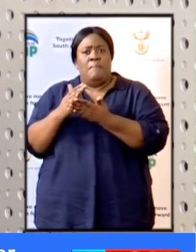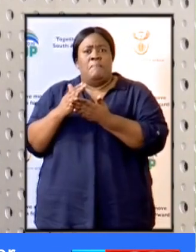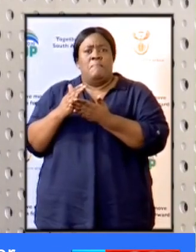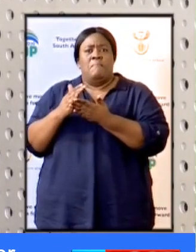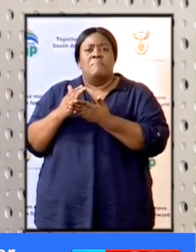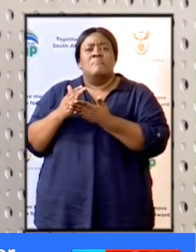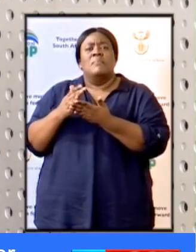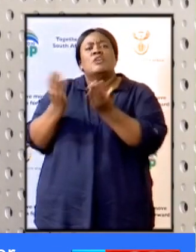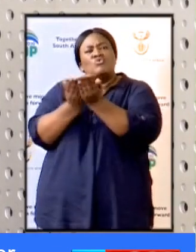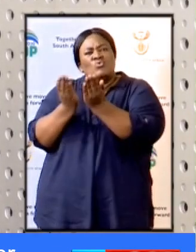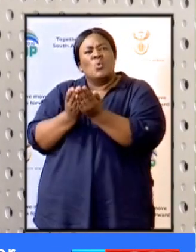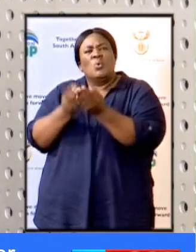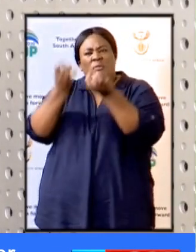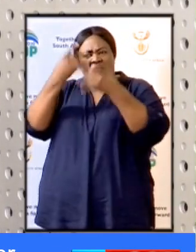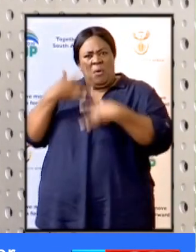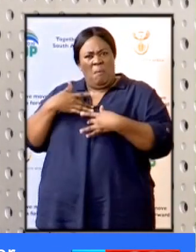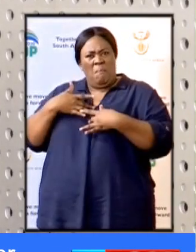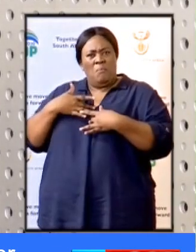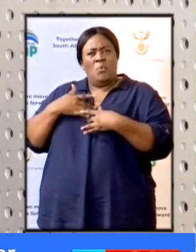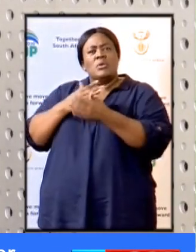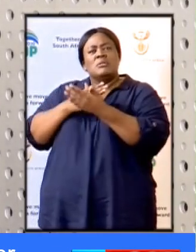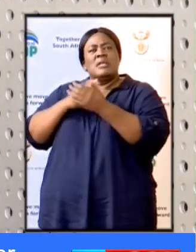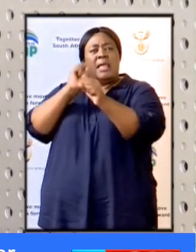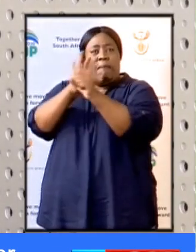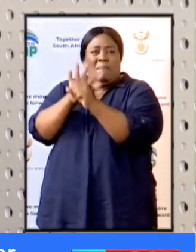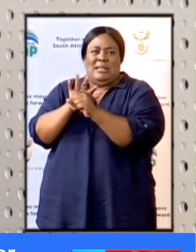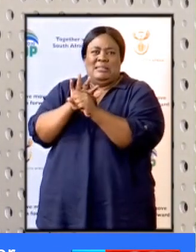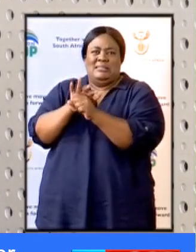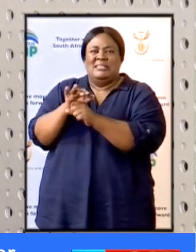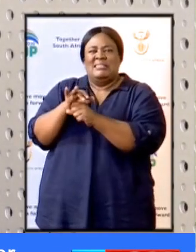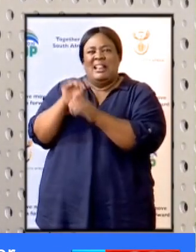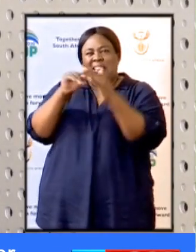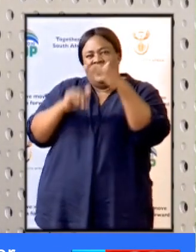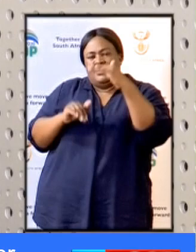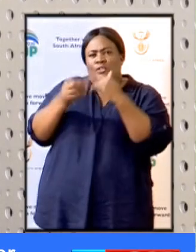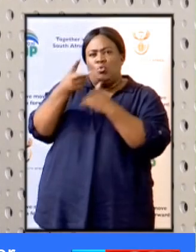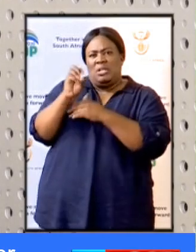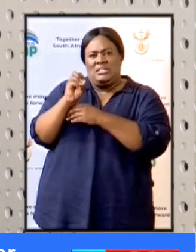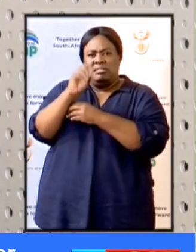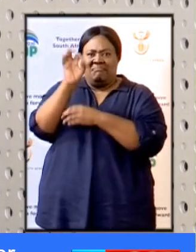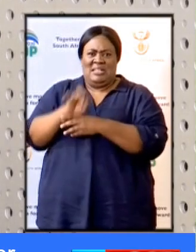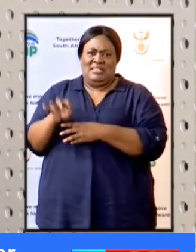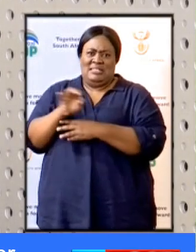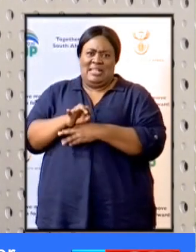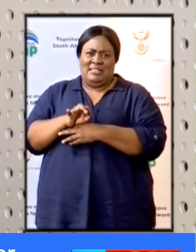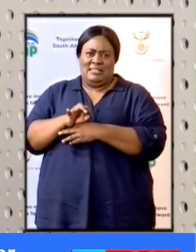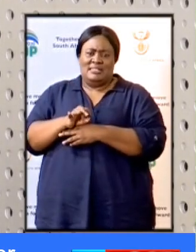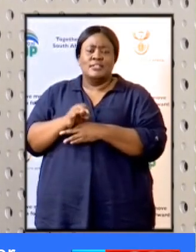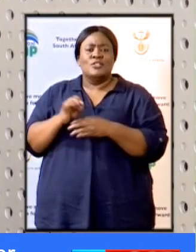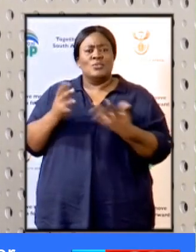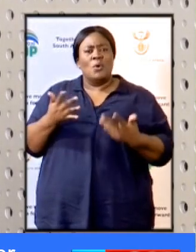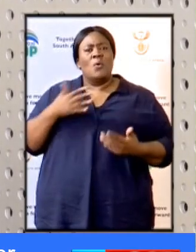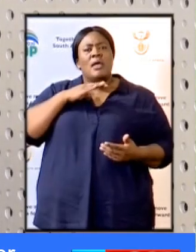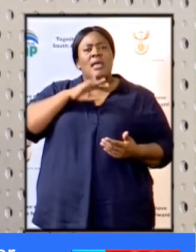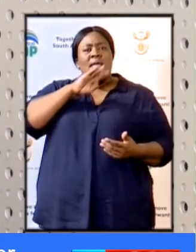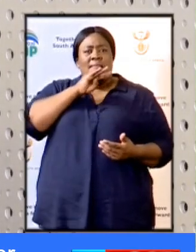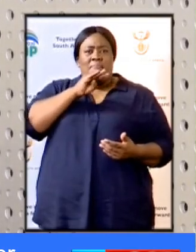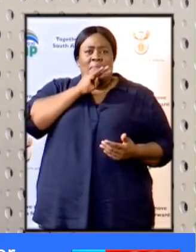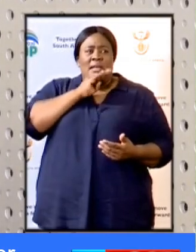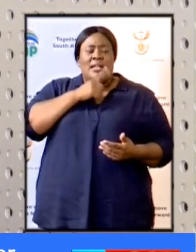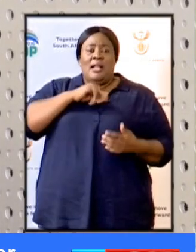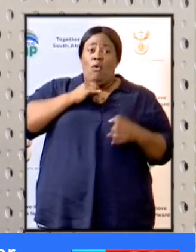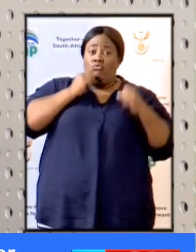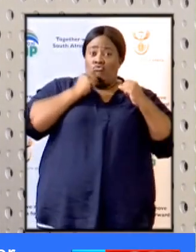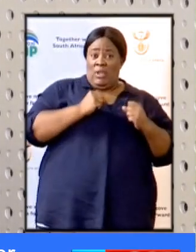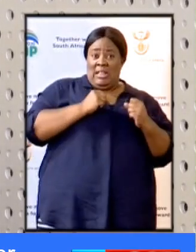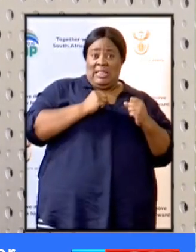than 20% of what would have happened in the classroom, which makes a point that we are saying our strength as a sector,